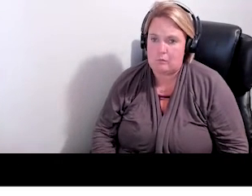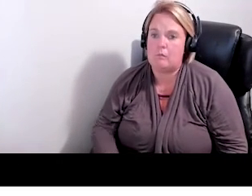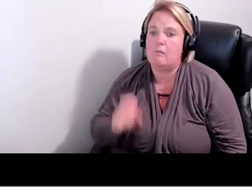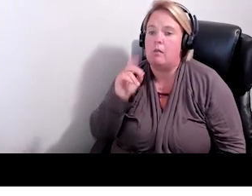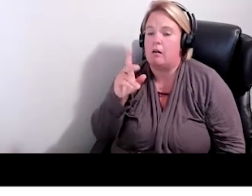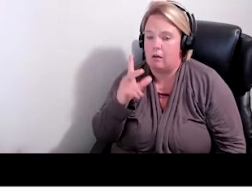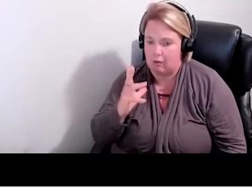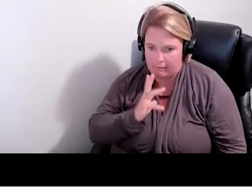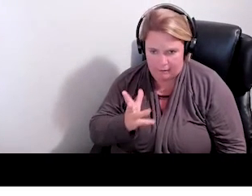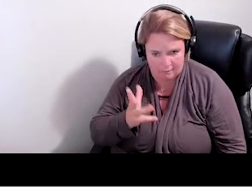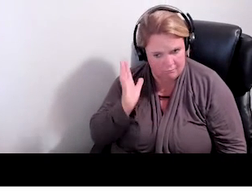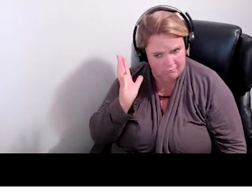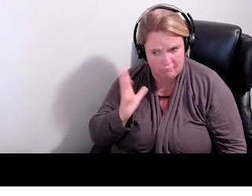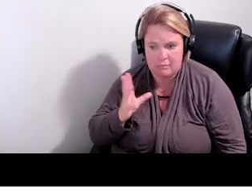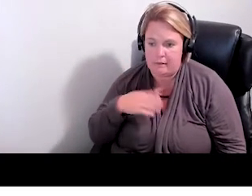Okay.